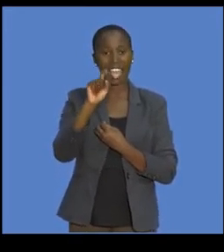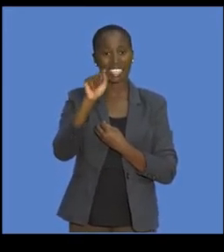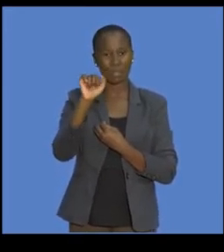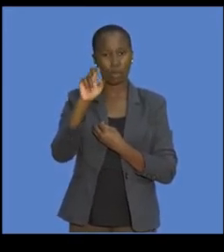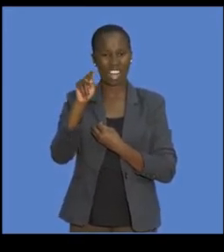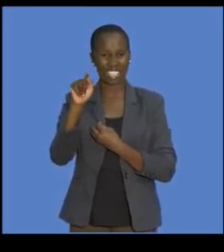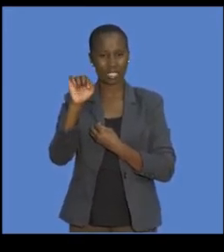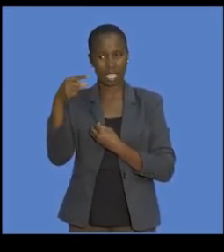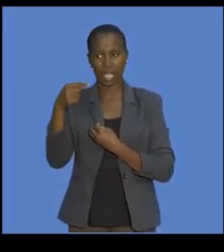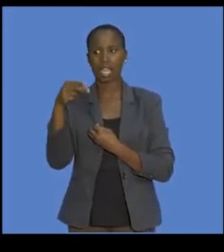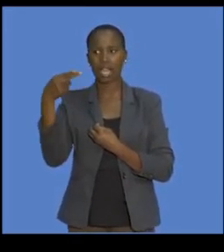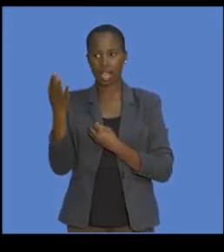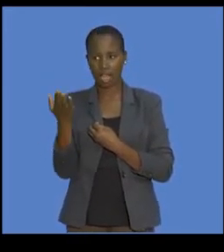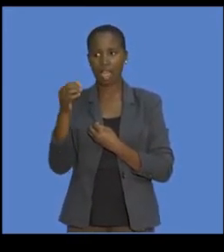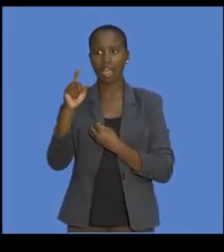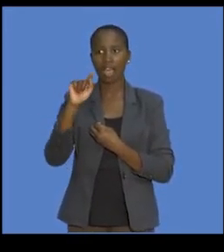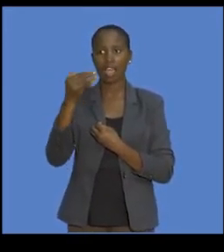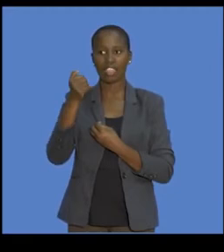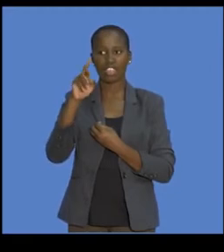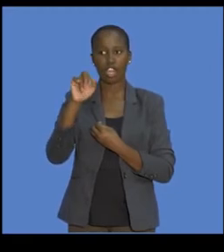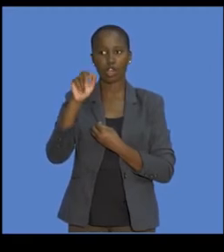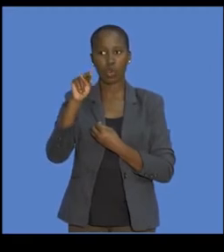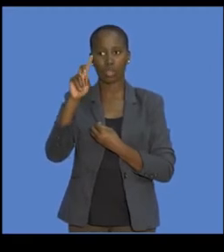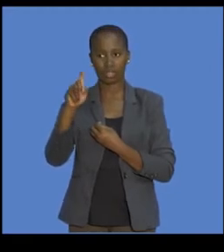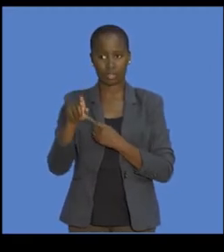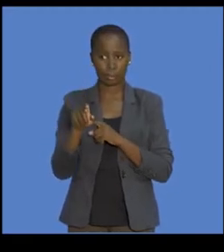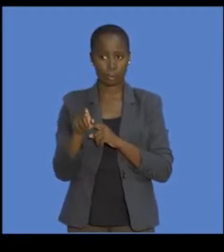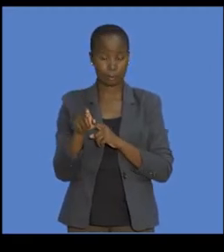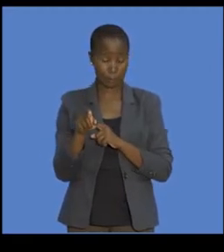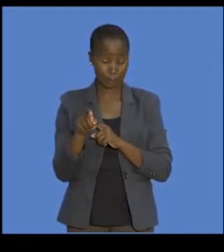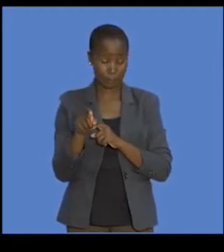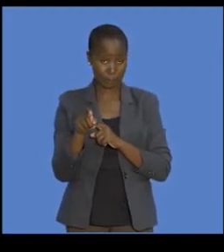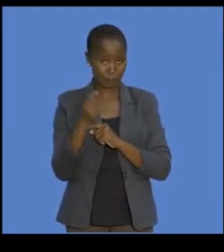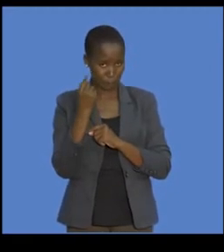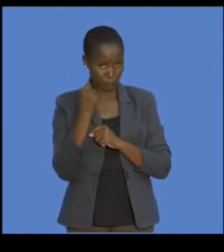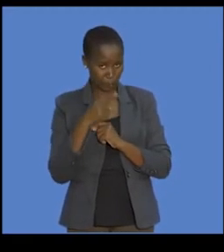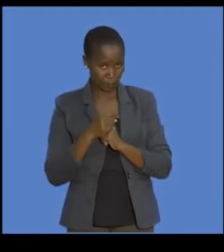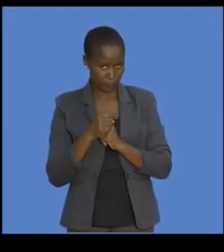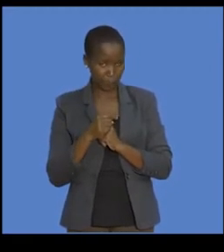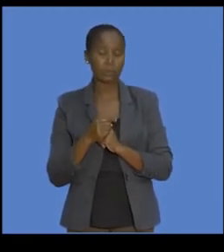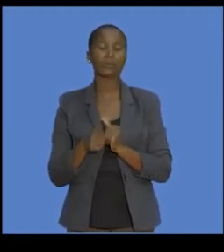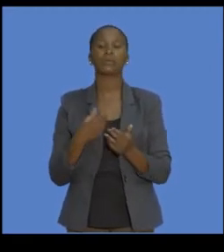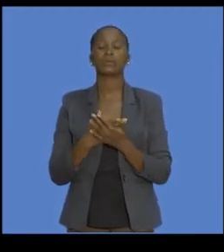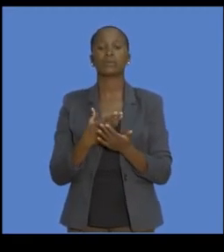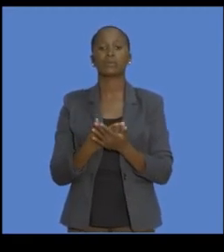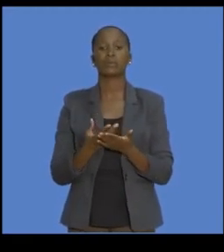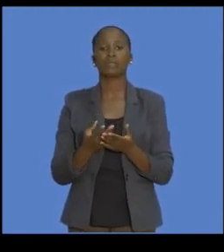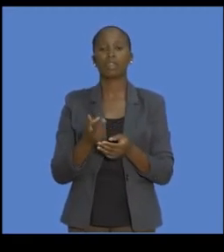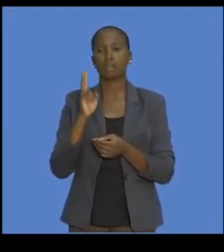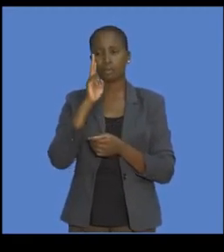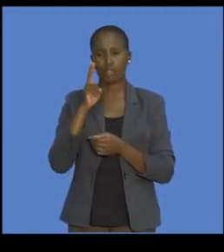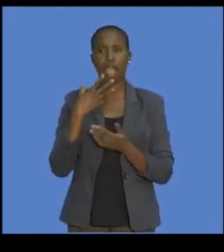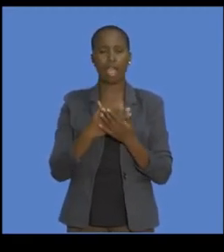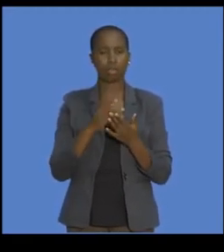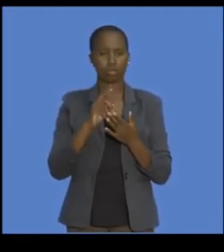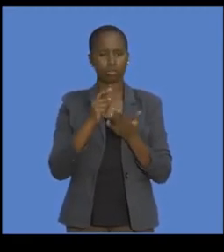the thyroid gland to produce more thyroxine. Now, let's look at this in an illustration on the